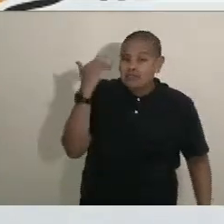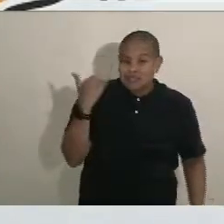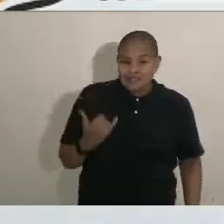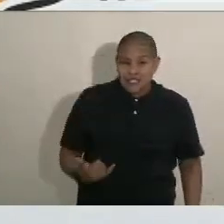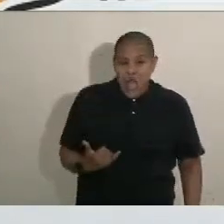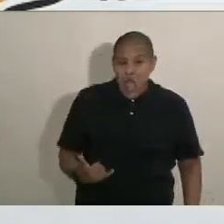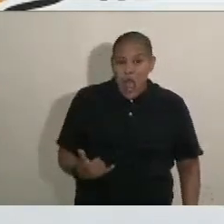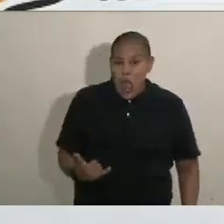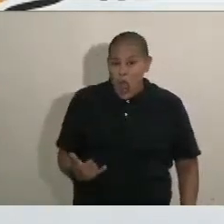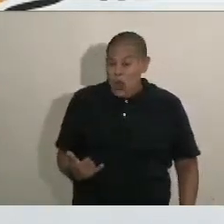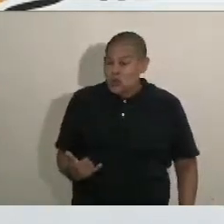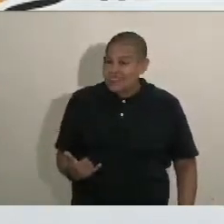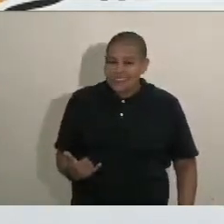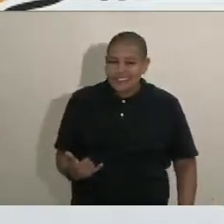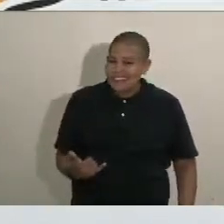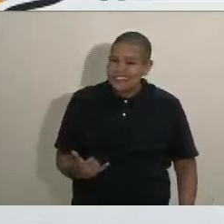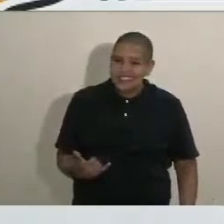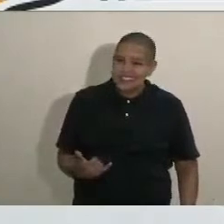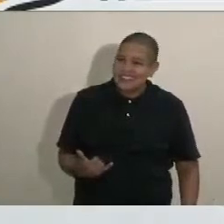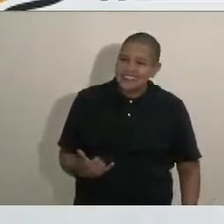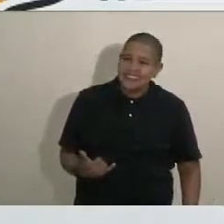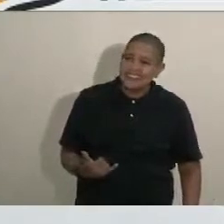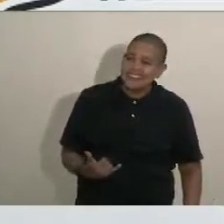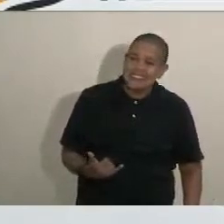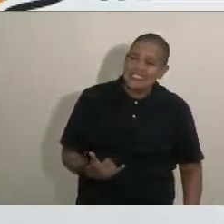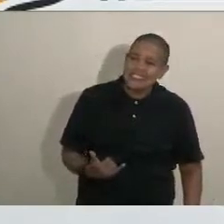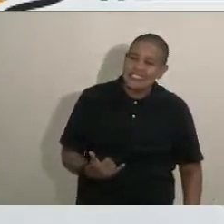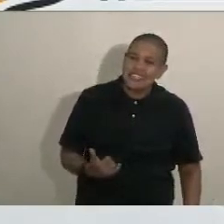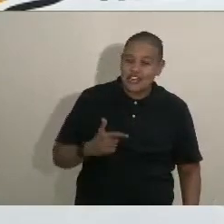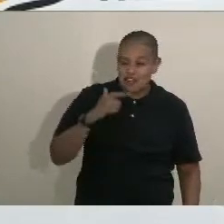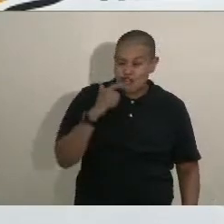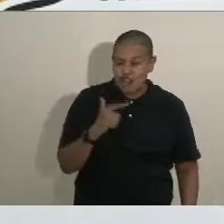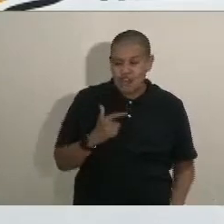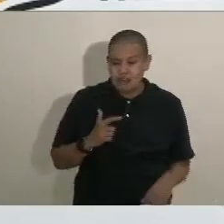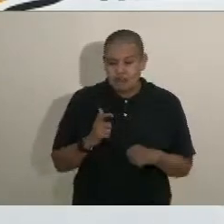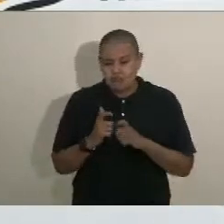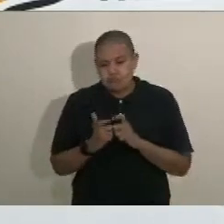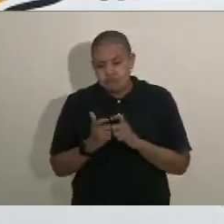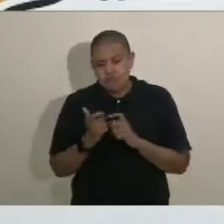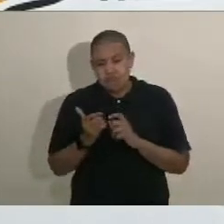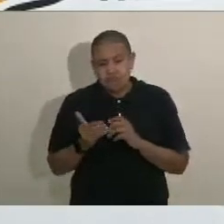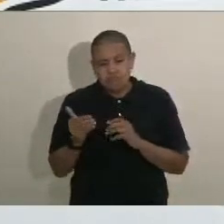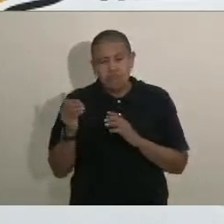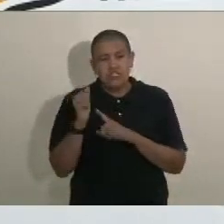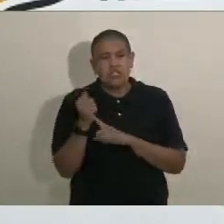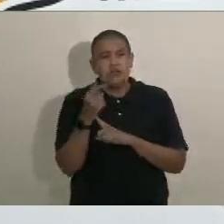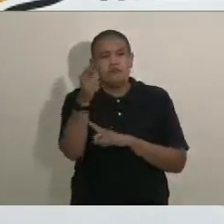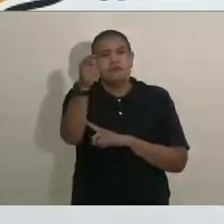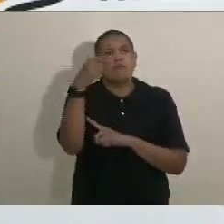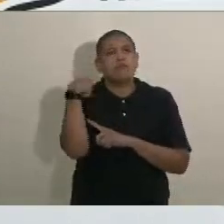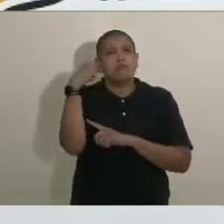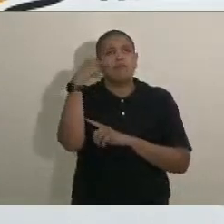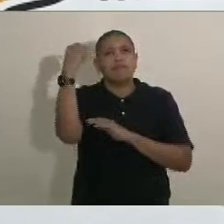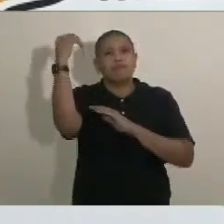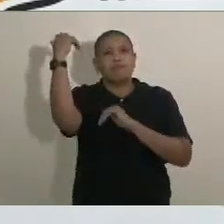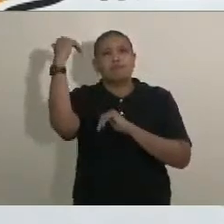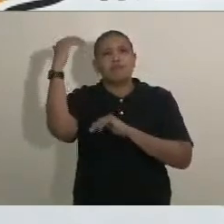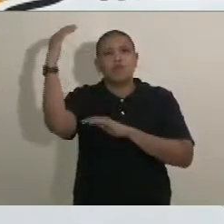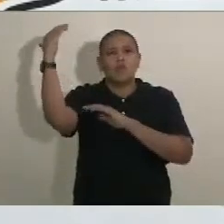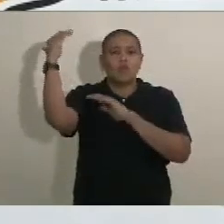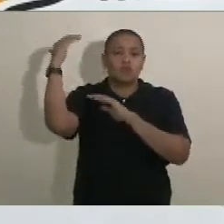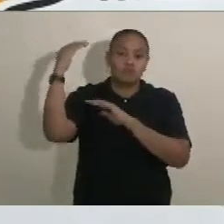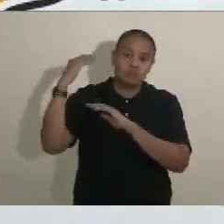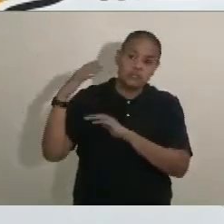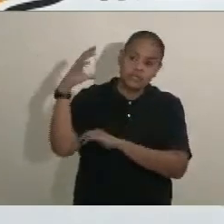now, and it is a moving and evolving situation, we suspect and we hope that that trend